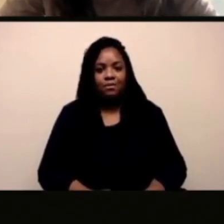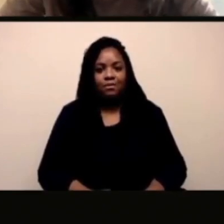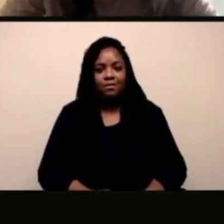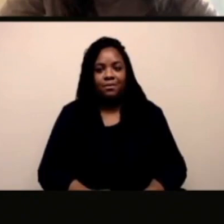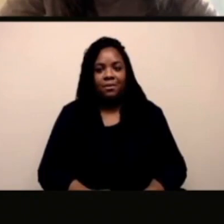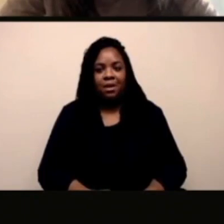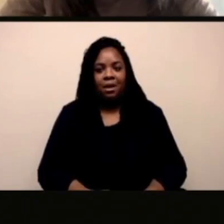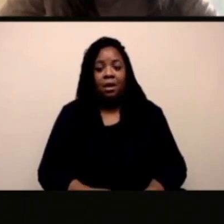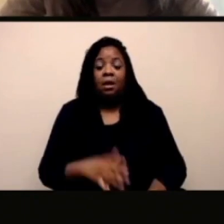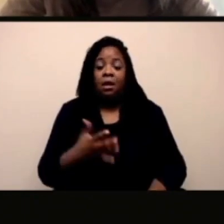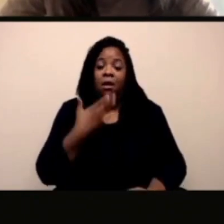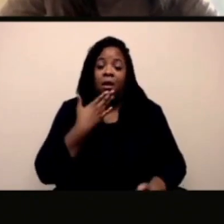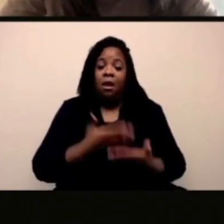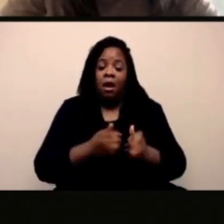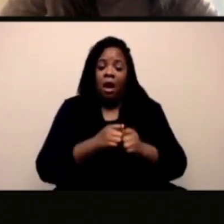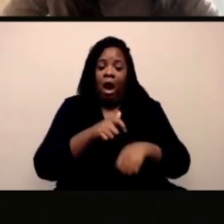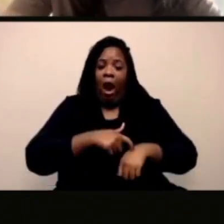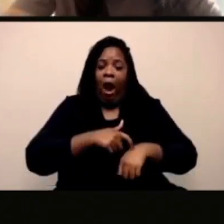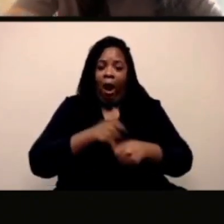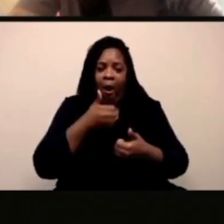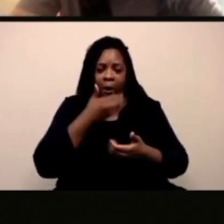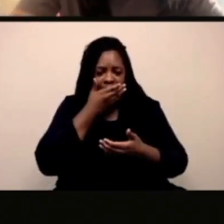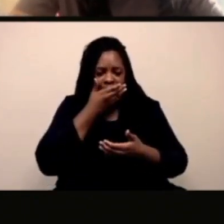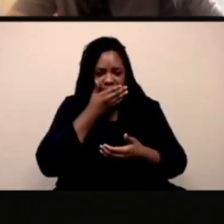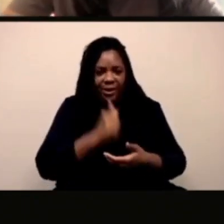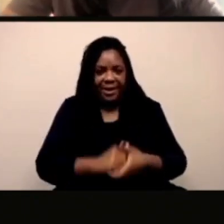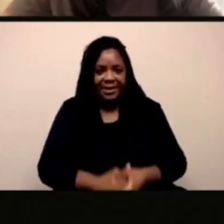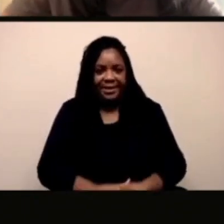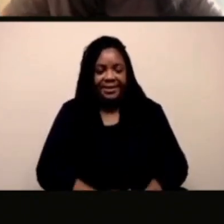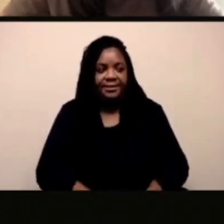we're doing pretty good on time.